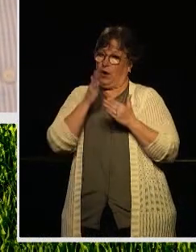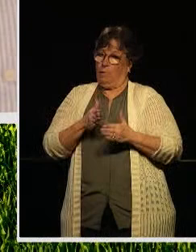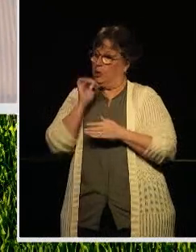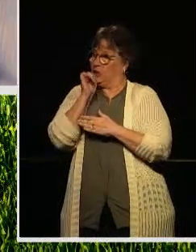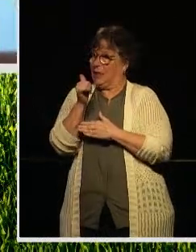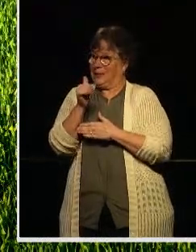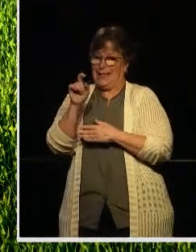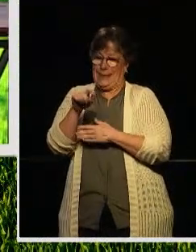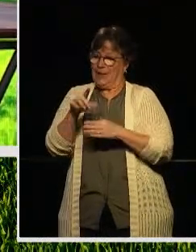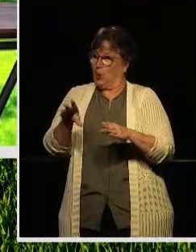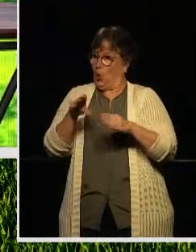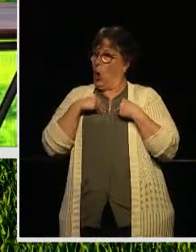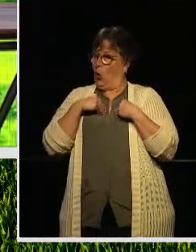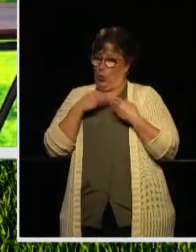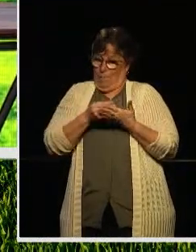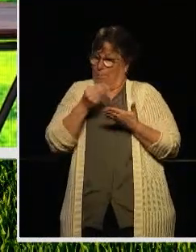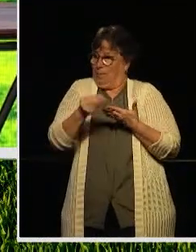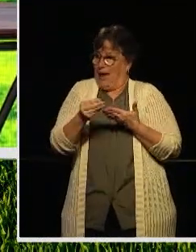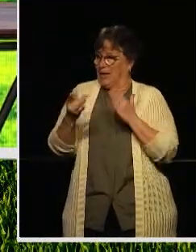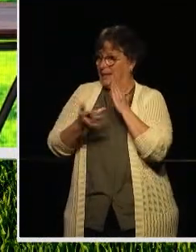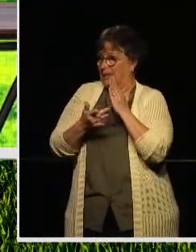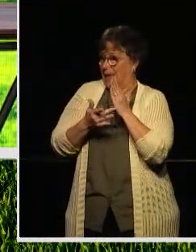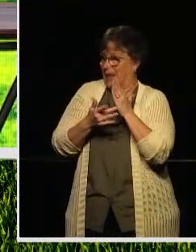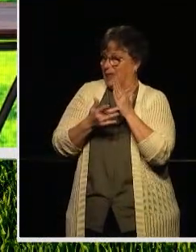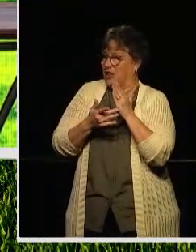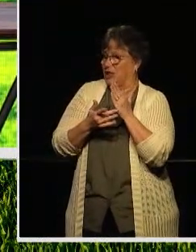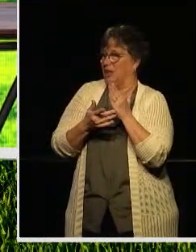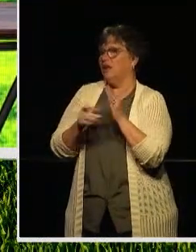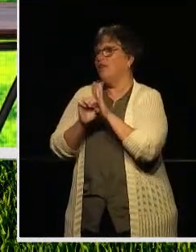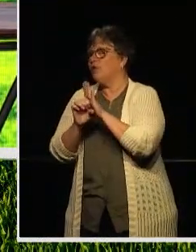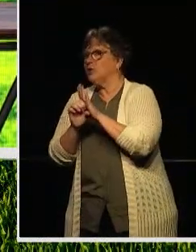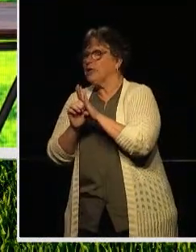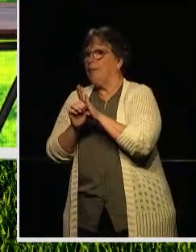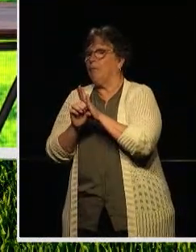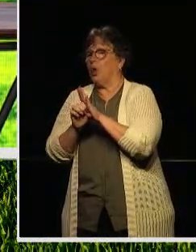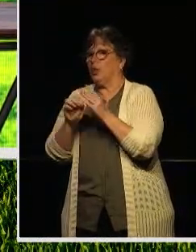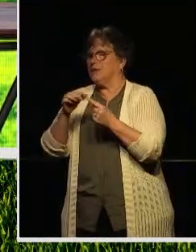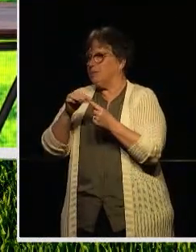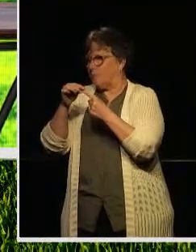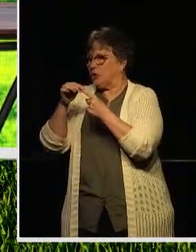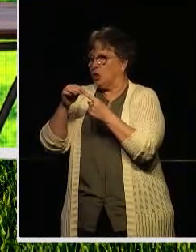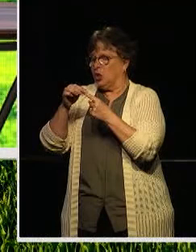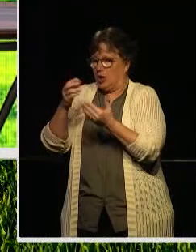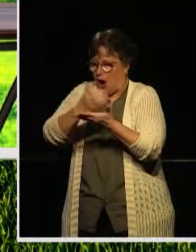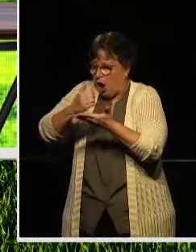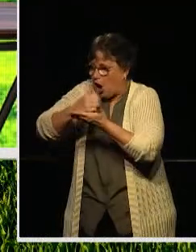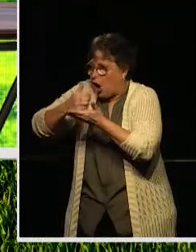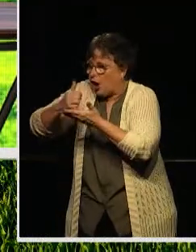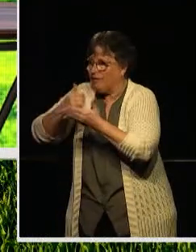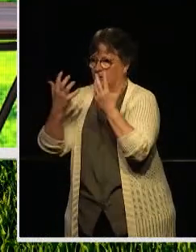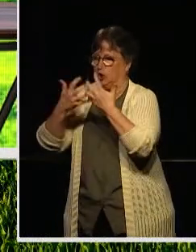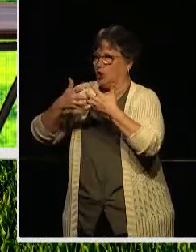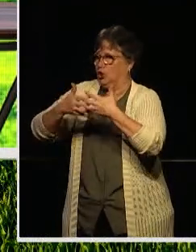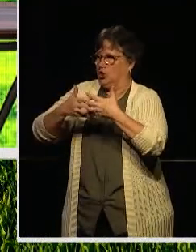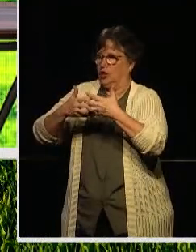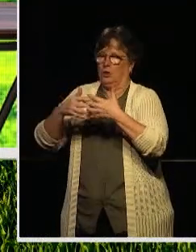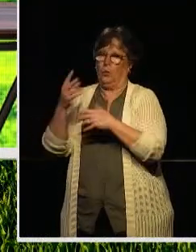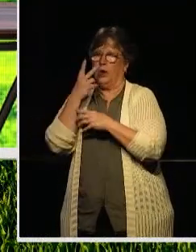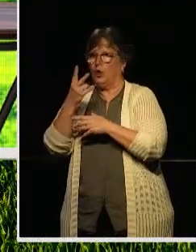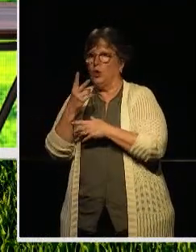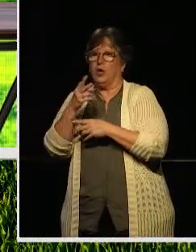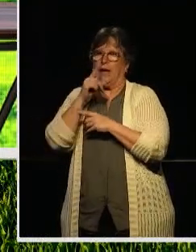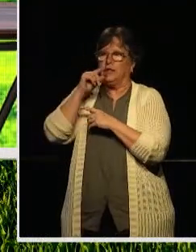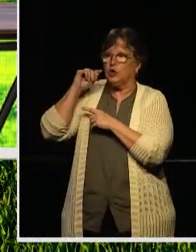there's precedent for that if we think about like custom harvesters in agriculture. Like if we look at major row crops, like corn and